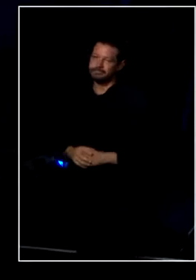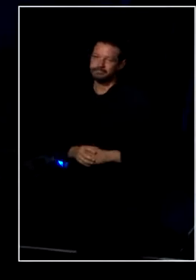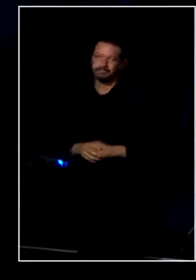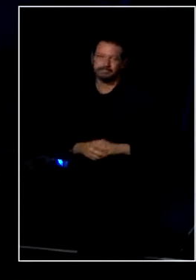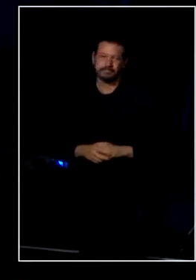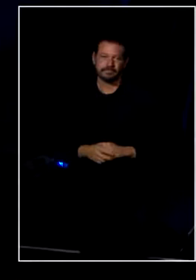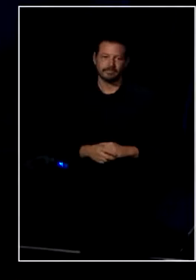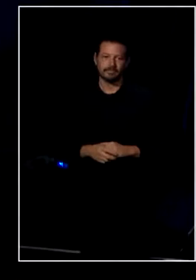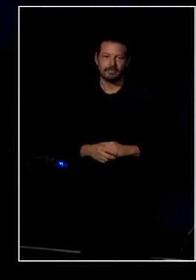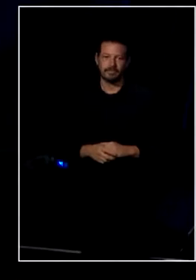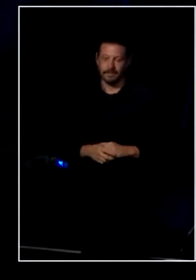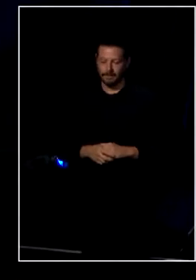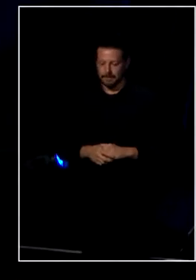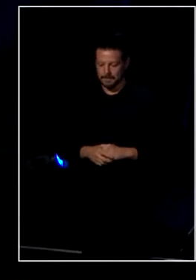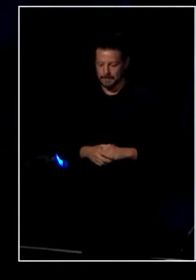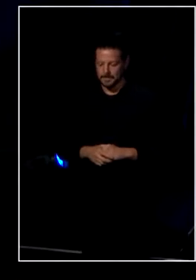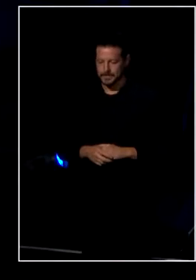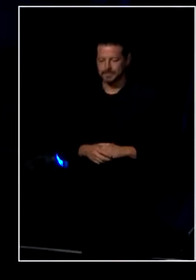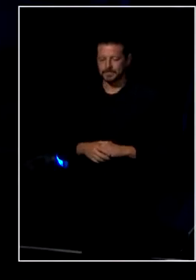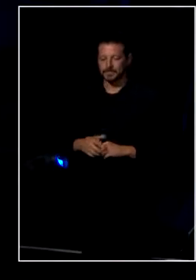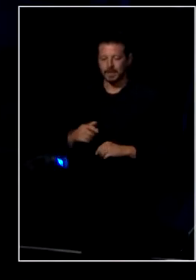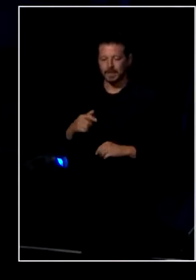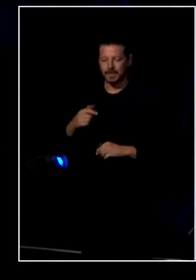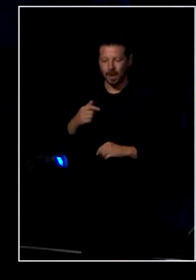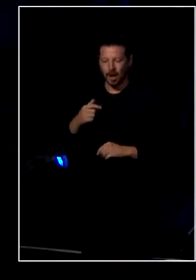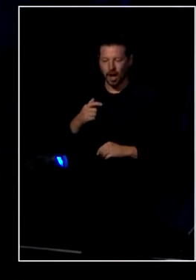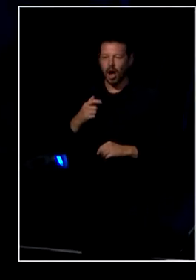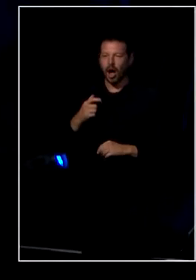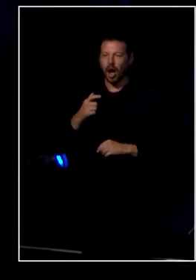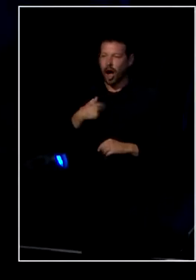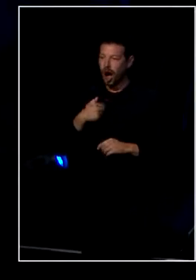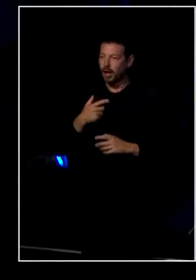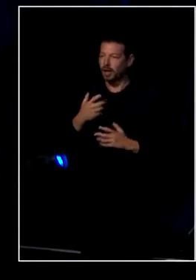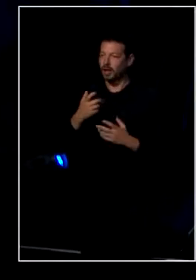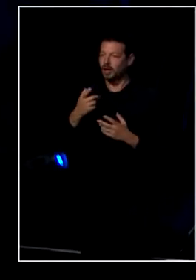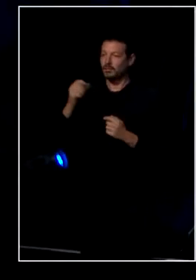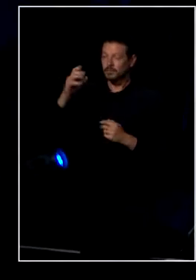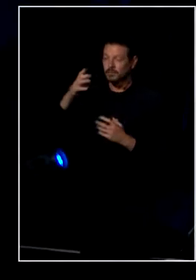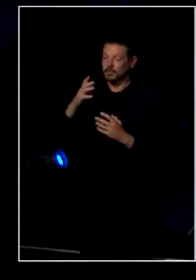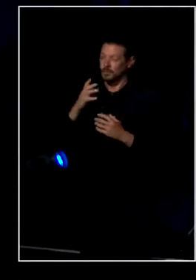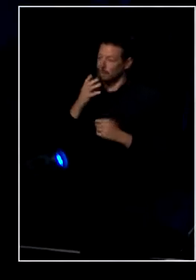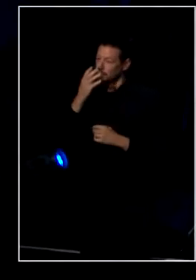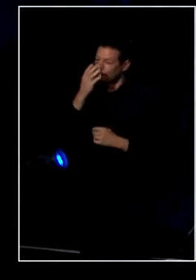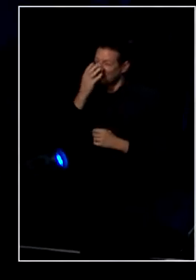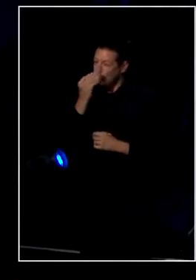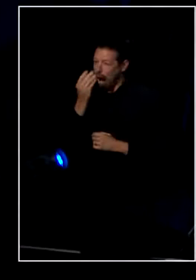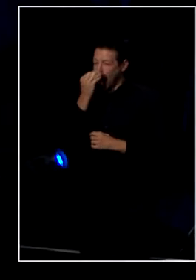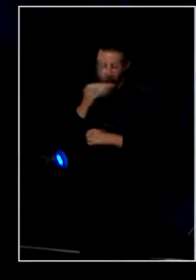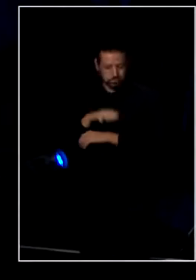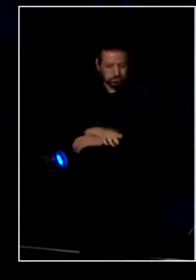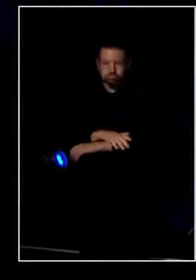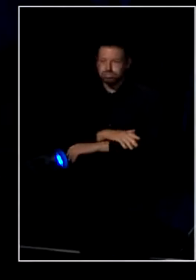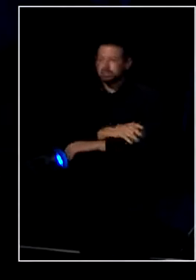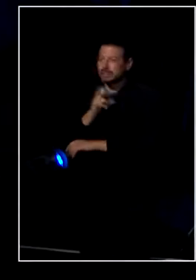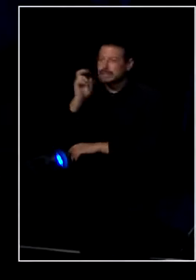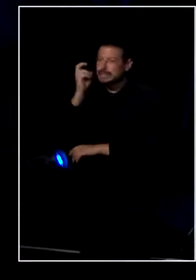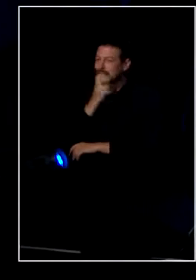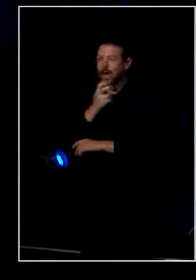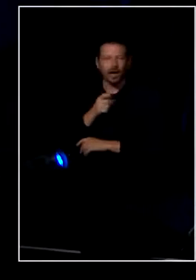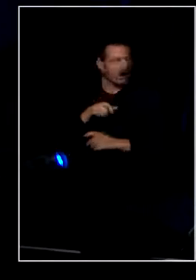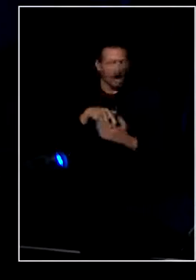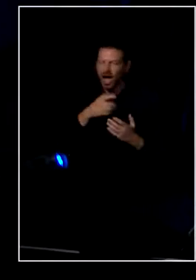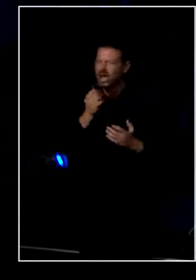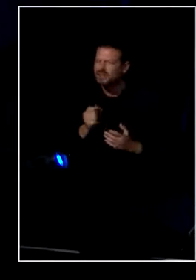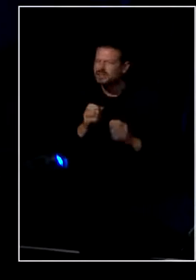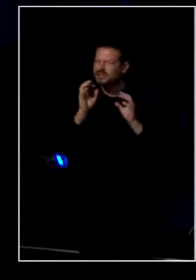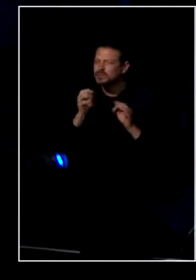now. But I used to get real, real, real dark brown. I did, and I was even on the, those tablets,